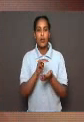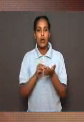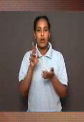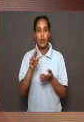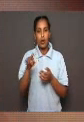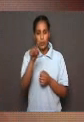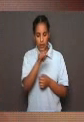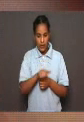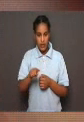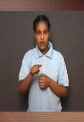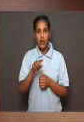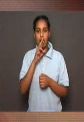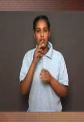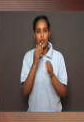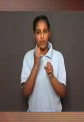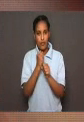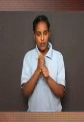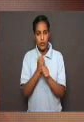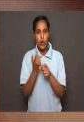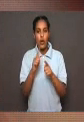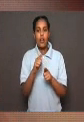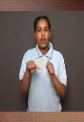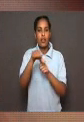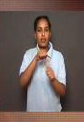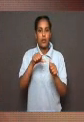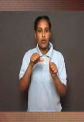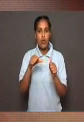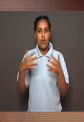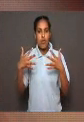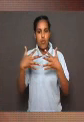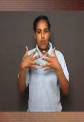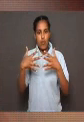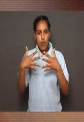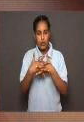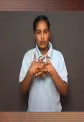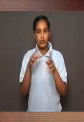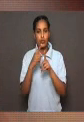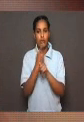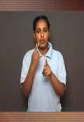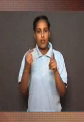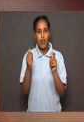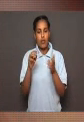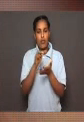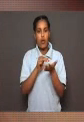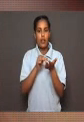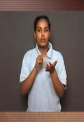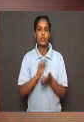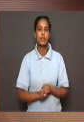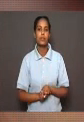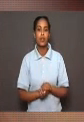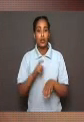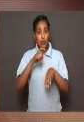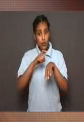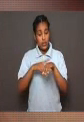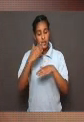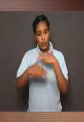Molecular orbitals are formed when atoms bond together to form molecules. During